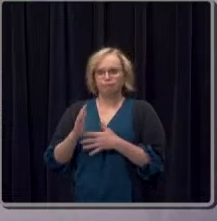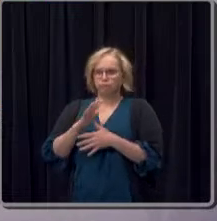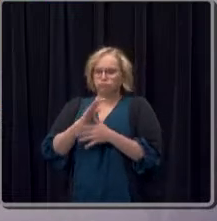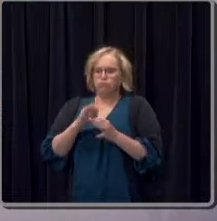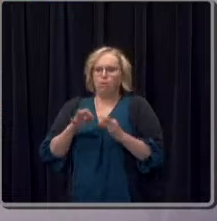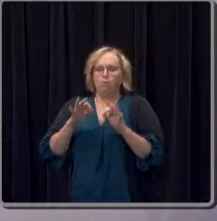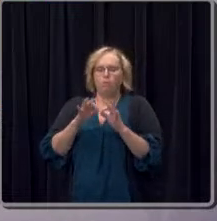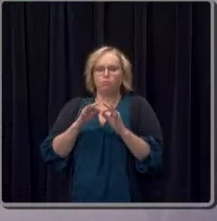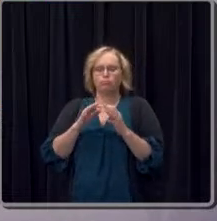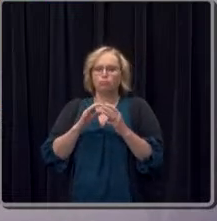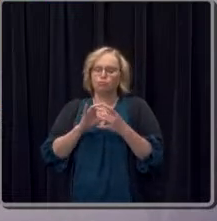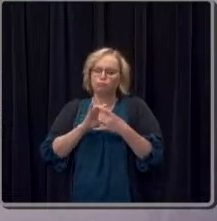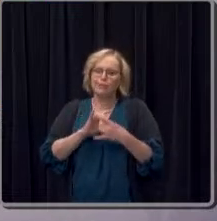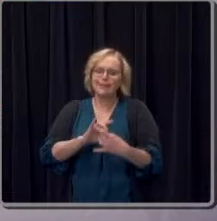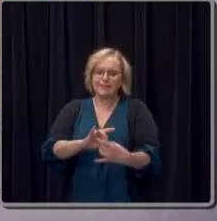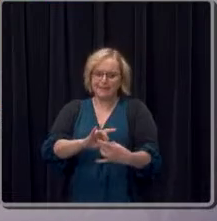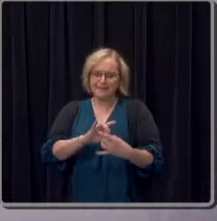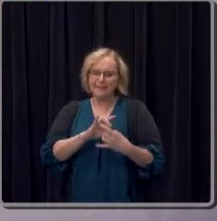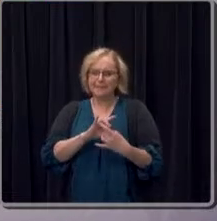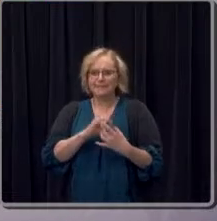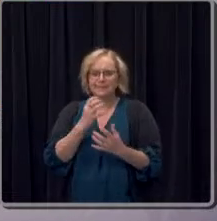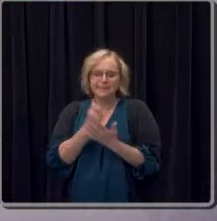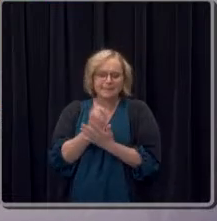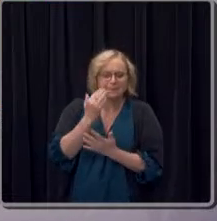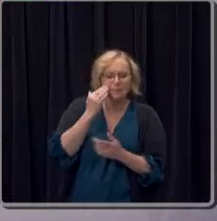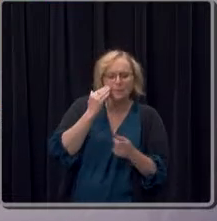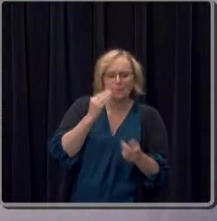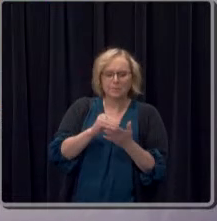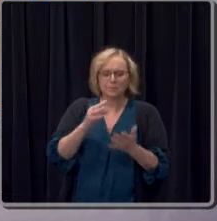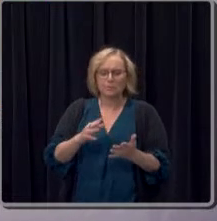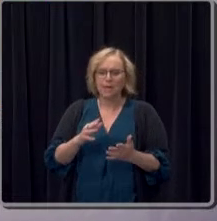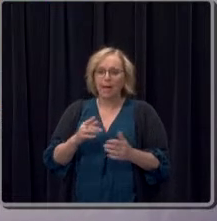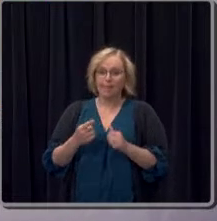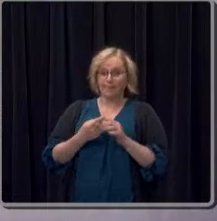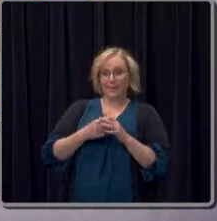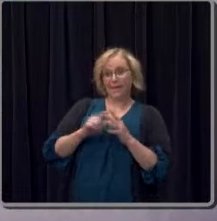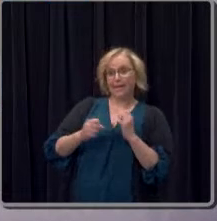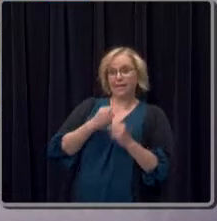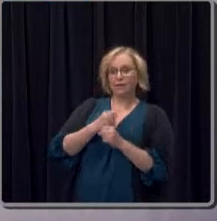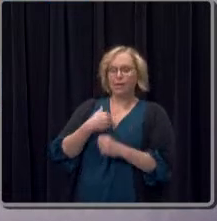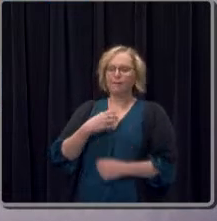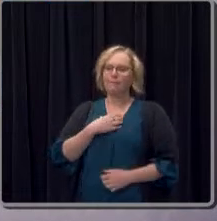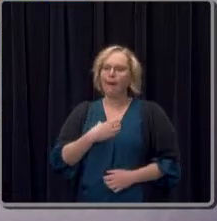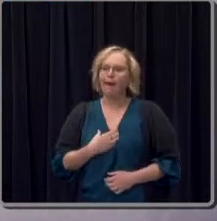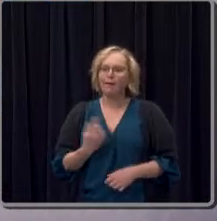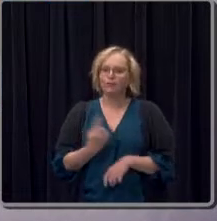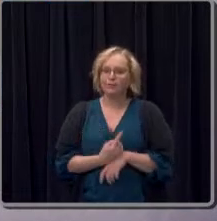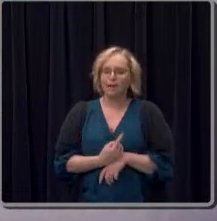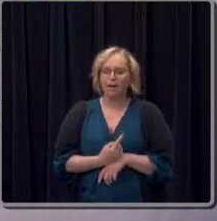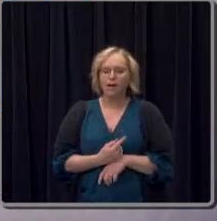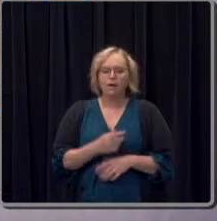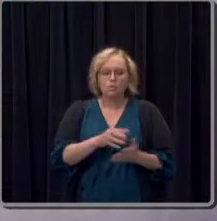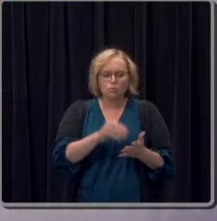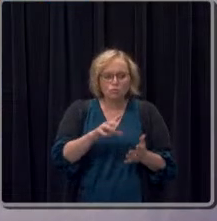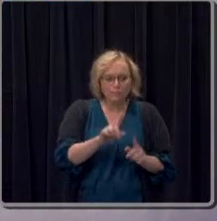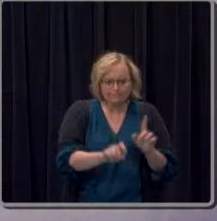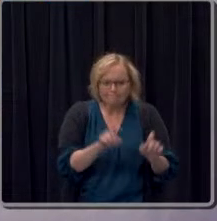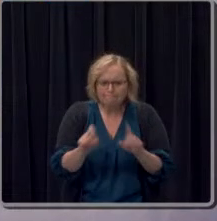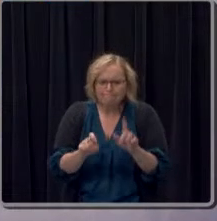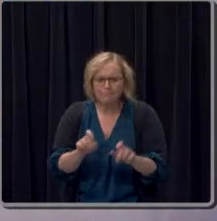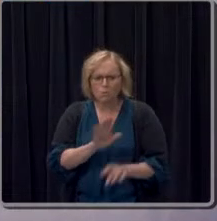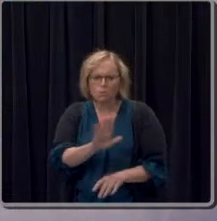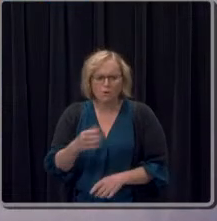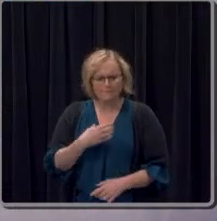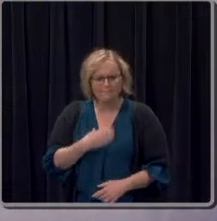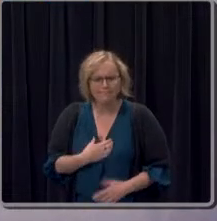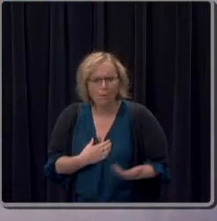really know the students. So at the beginning of the year, we have a Passion Day, and we just ask the students what it is that they're passionate about. And so then they